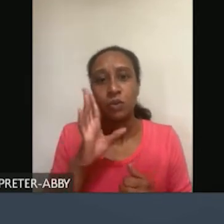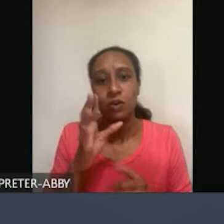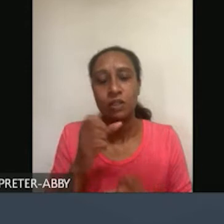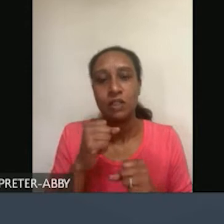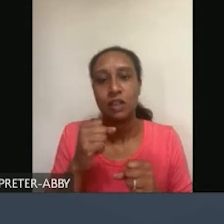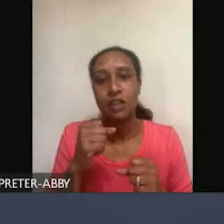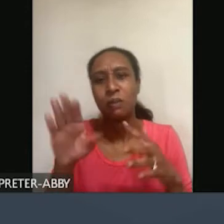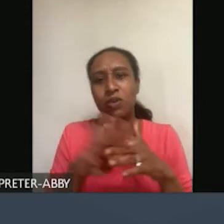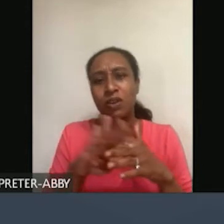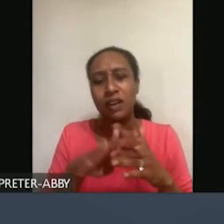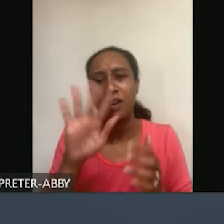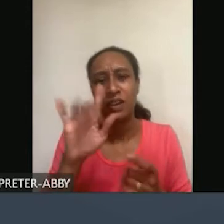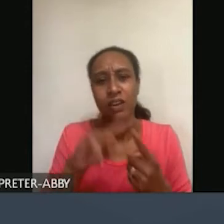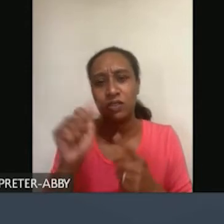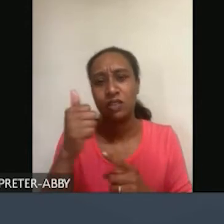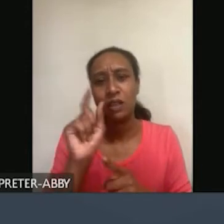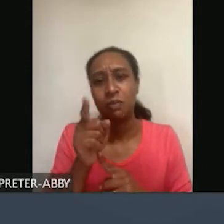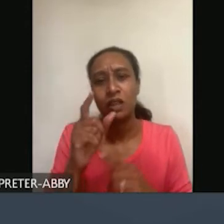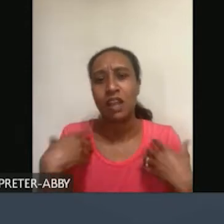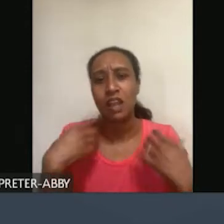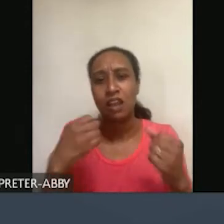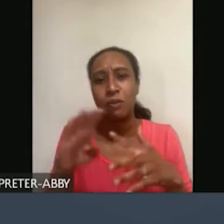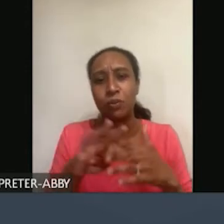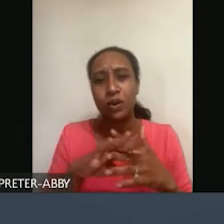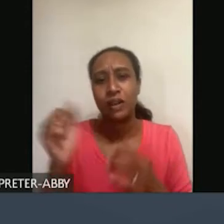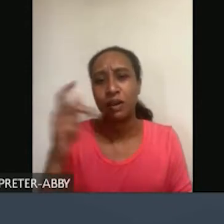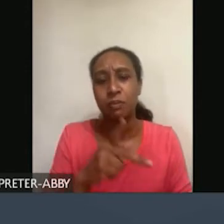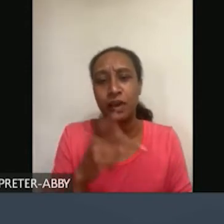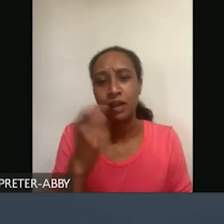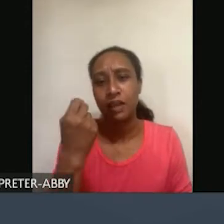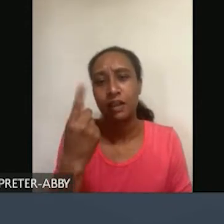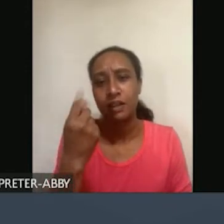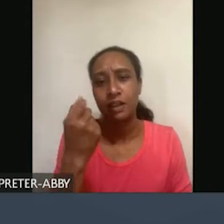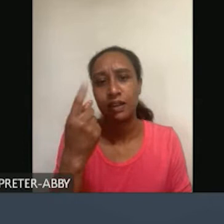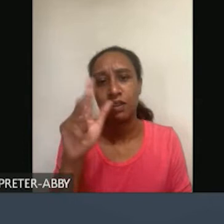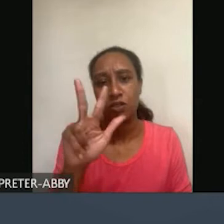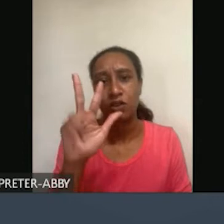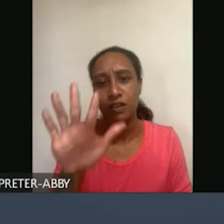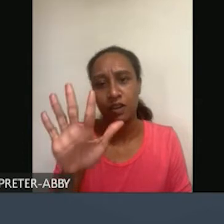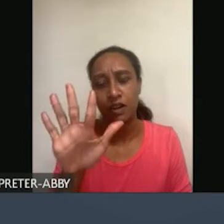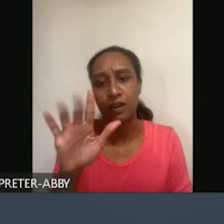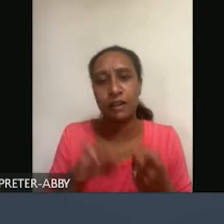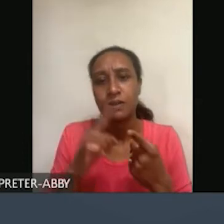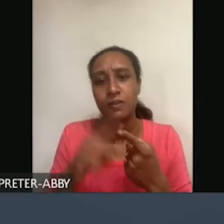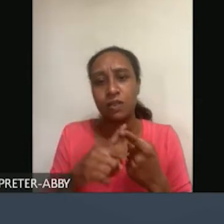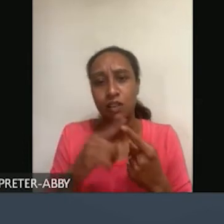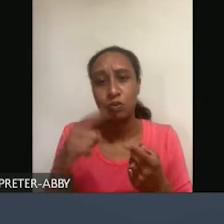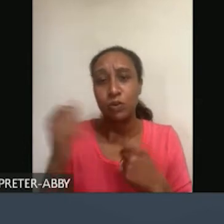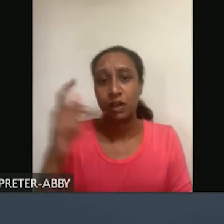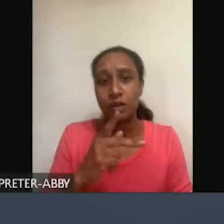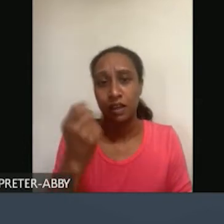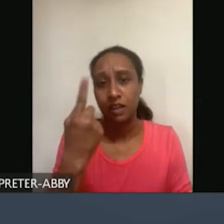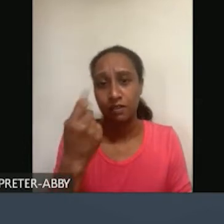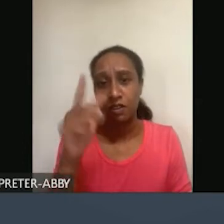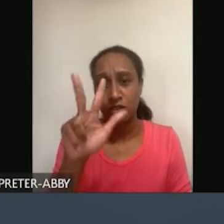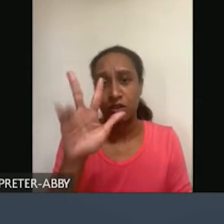a 5 to 10 minute health break. As a matter of fact, let's come back at 11:35. And then when we come back at